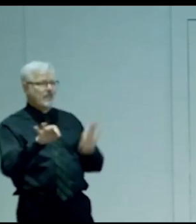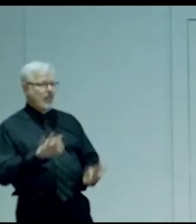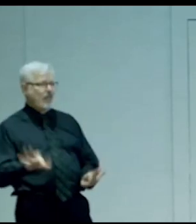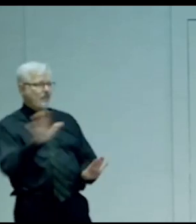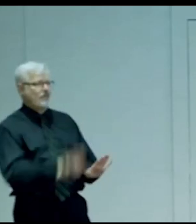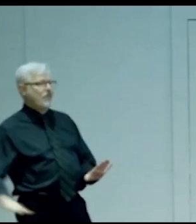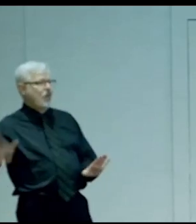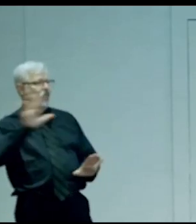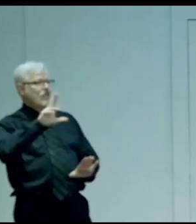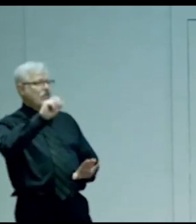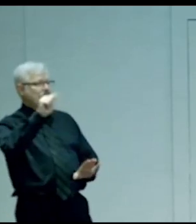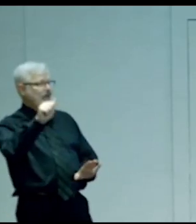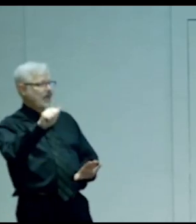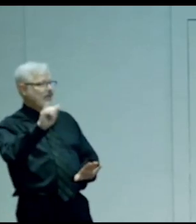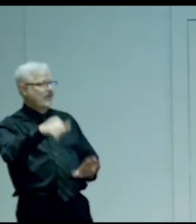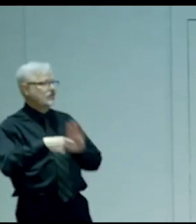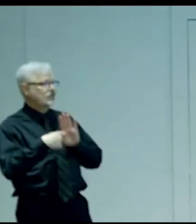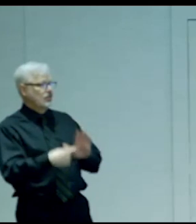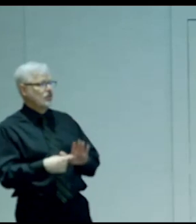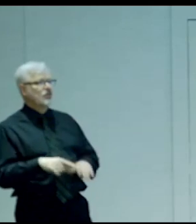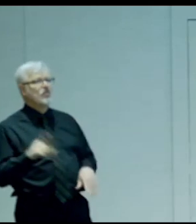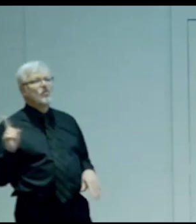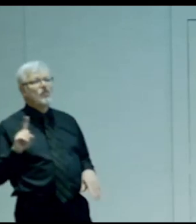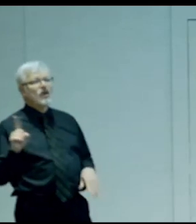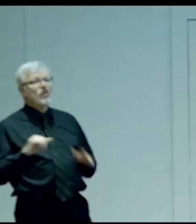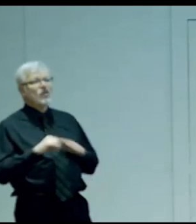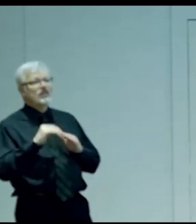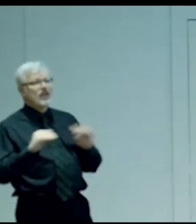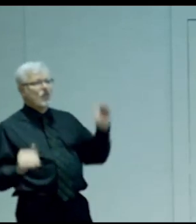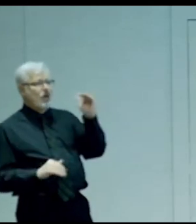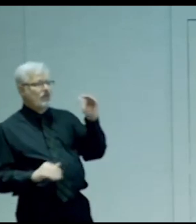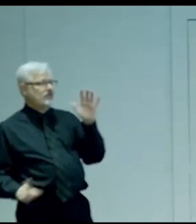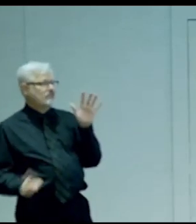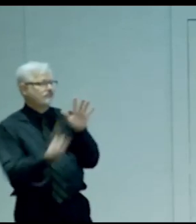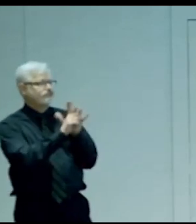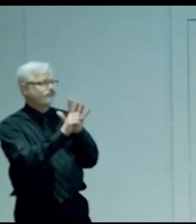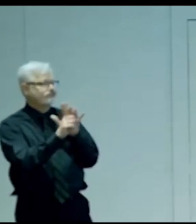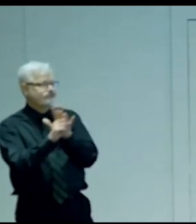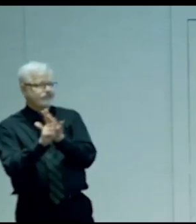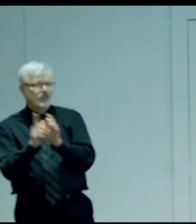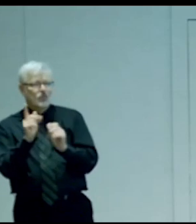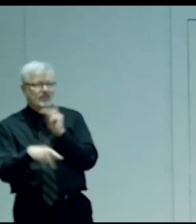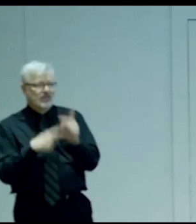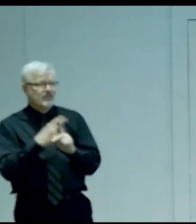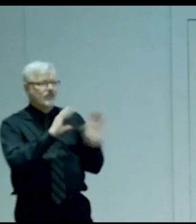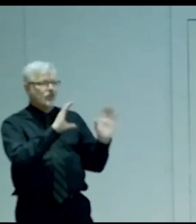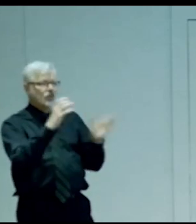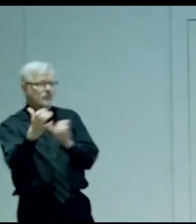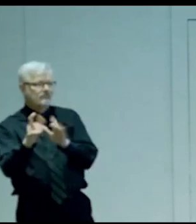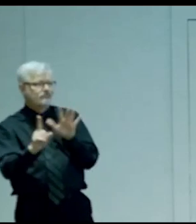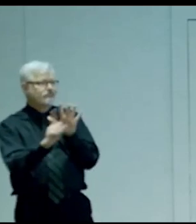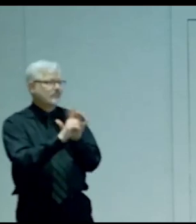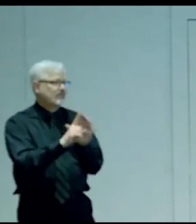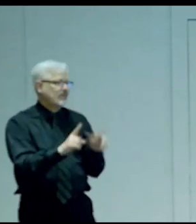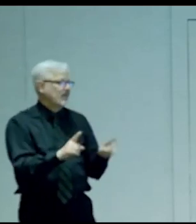schools, and it's showing these kinds of where these inequalities occur, which types of groups and which they don't. And it's not